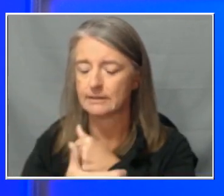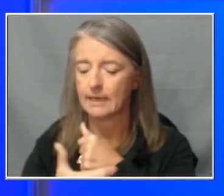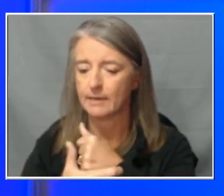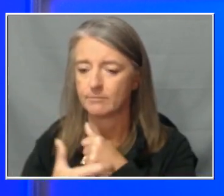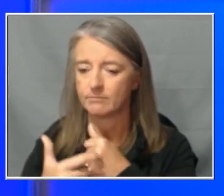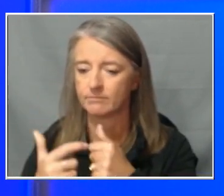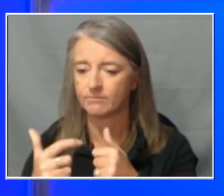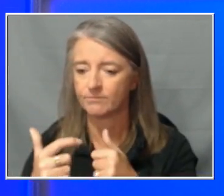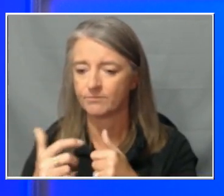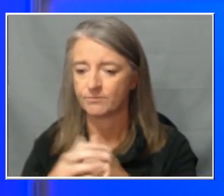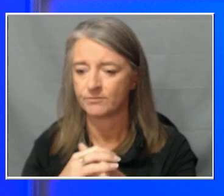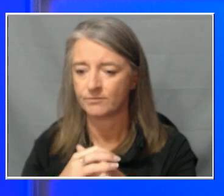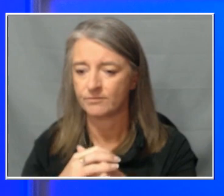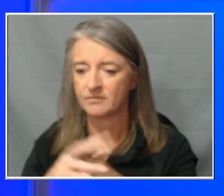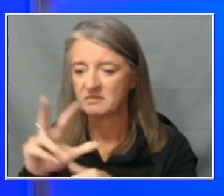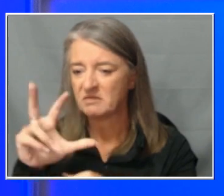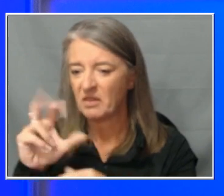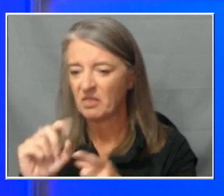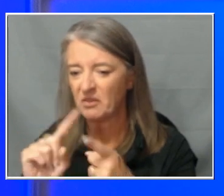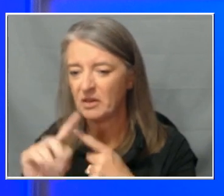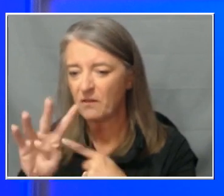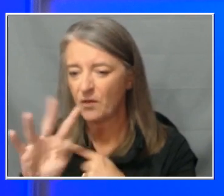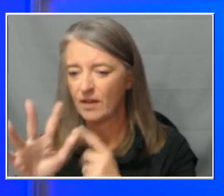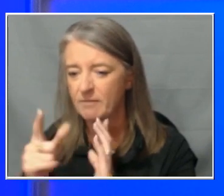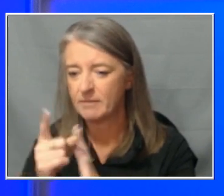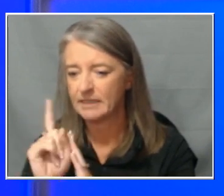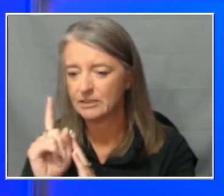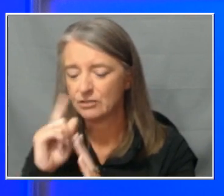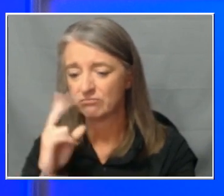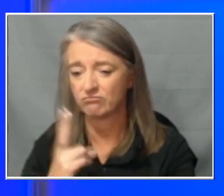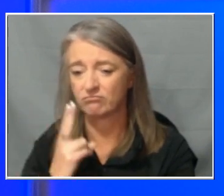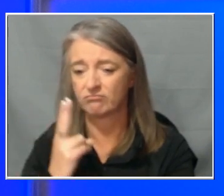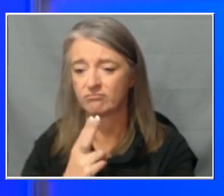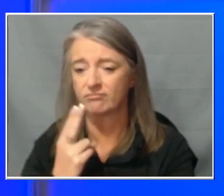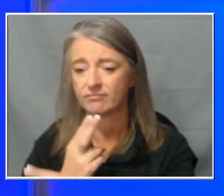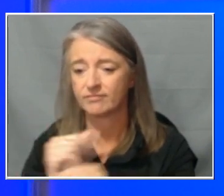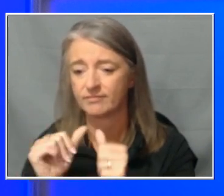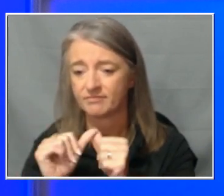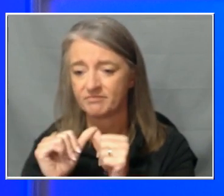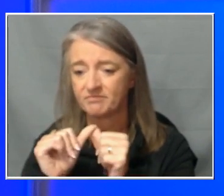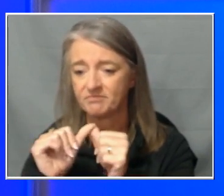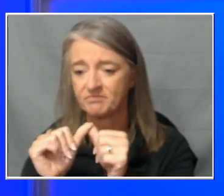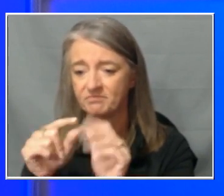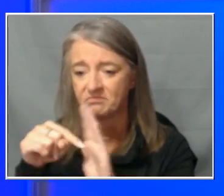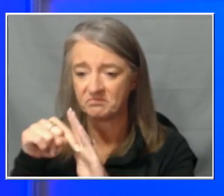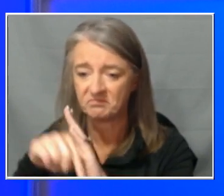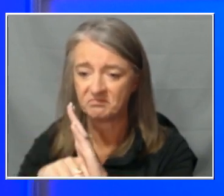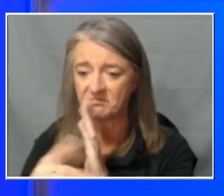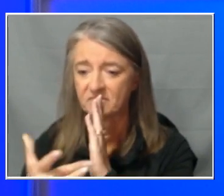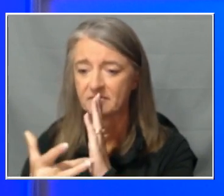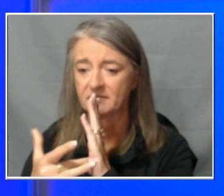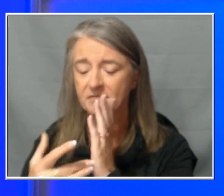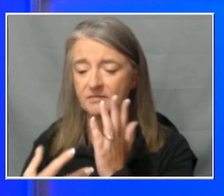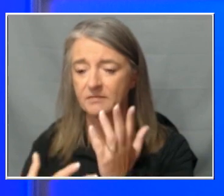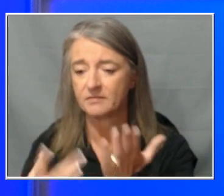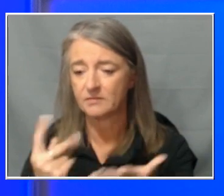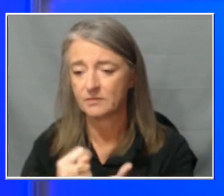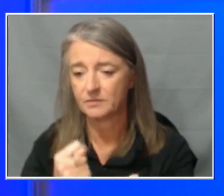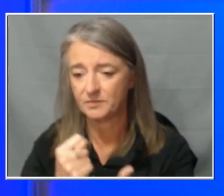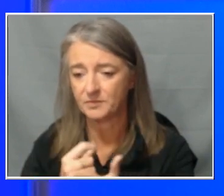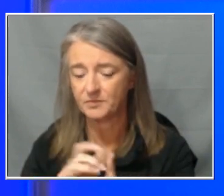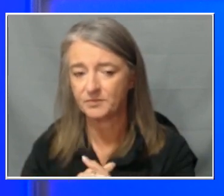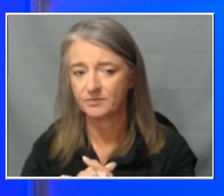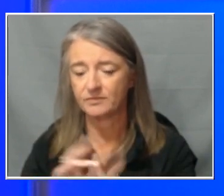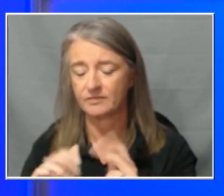that for maybe 30 to 45 minutes for these fairly elaborate, very technical treatments. So it's